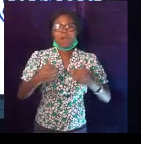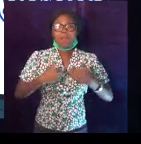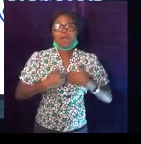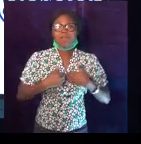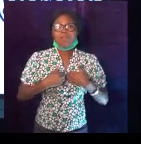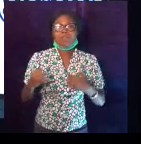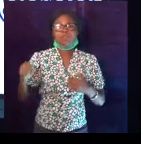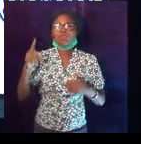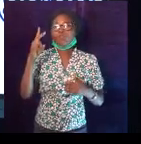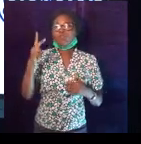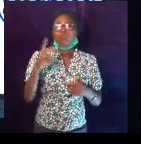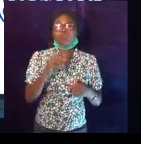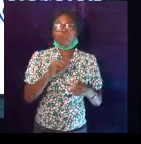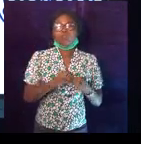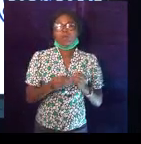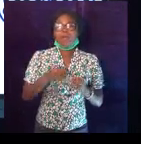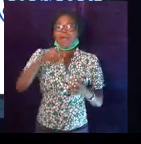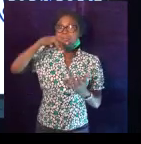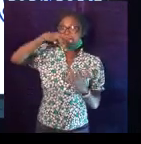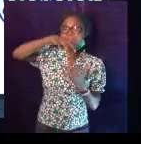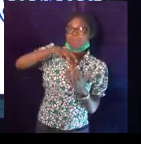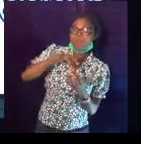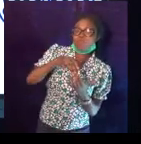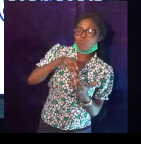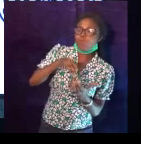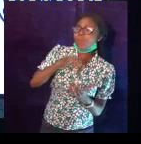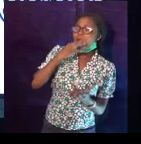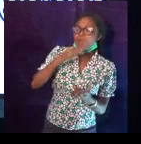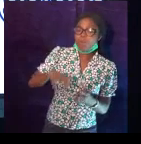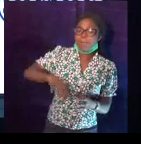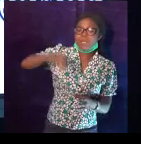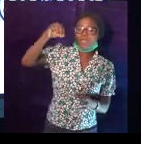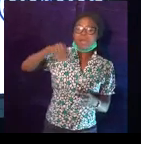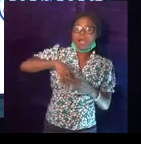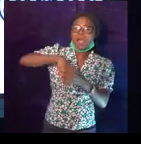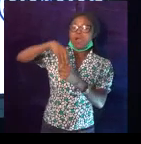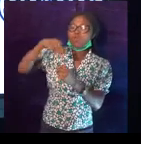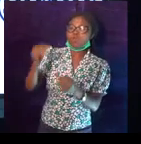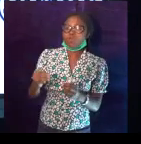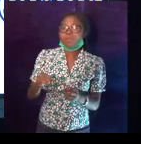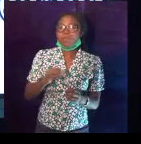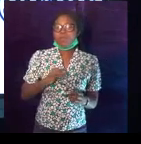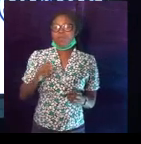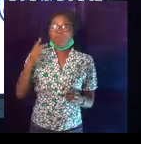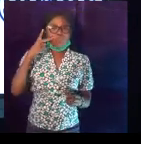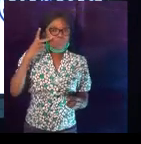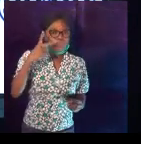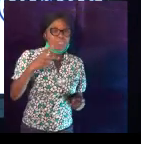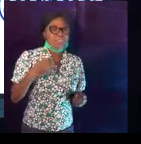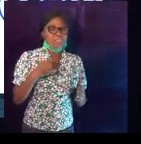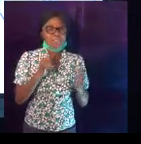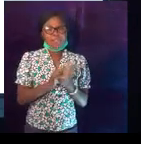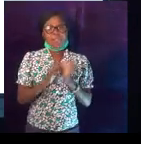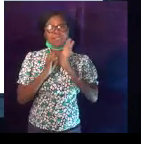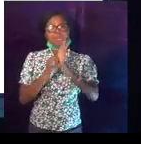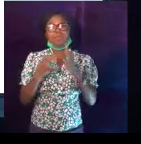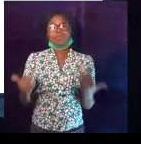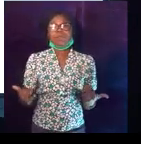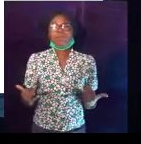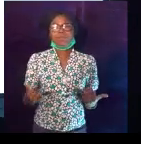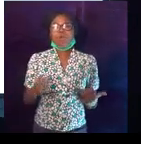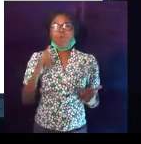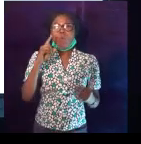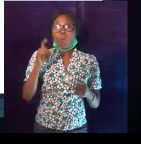I'm having 2 numbers in the middle, I'm going to bring them out separately and I'm going to do something to them. So you're going to see that